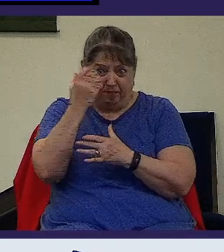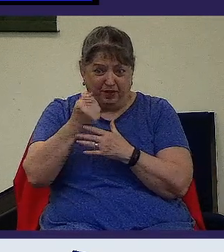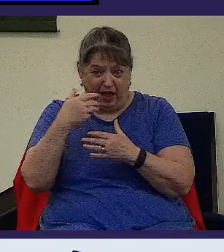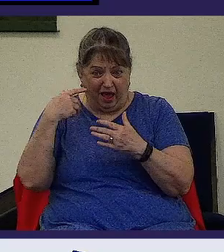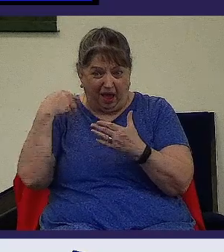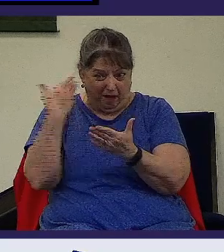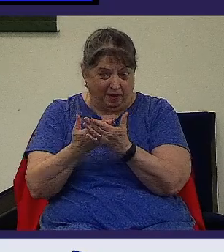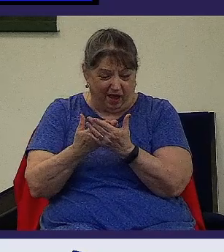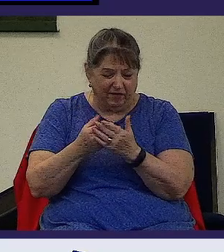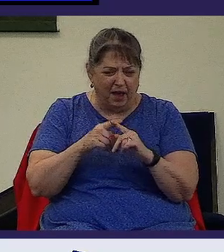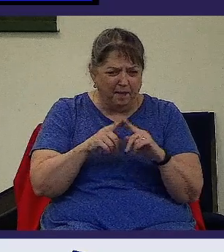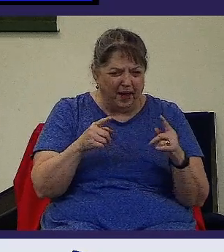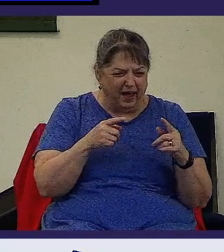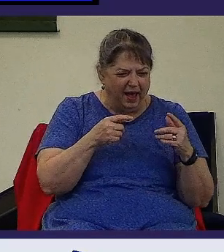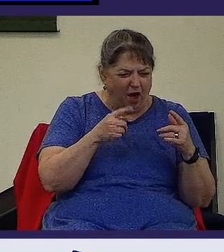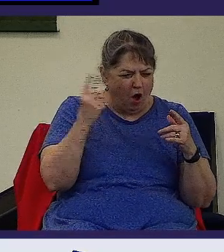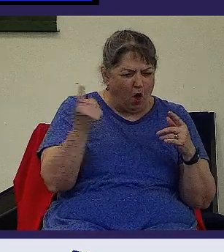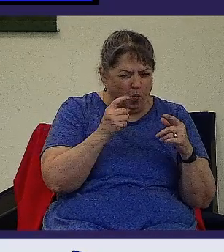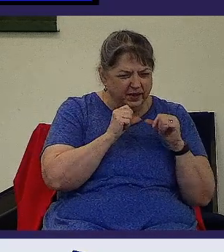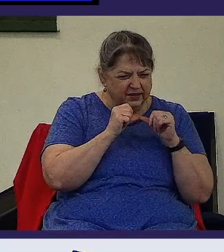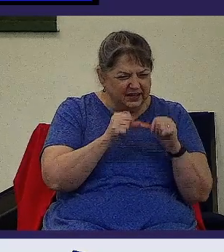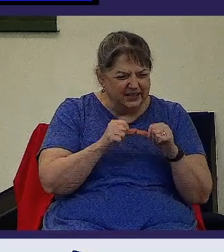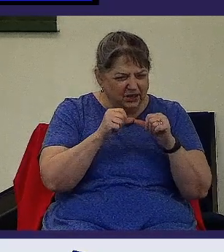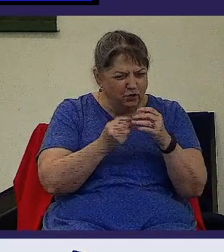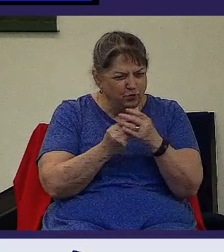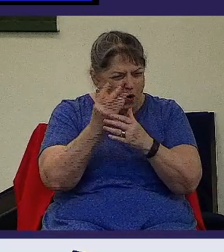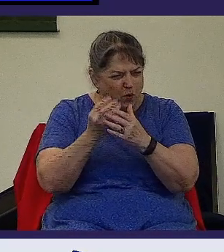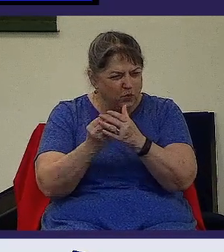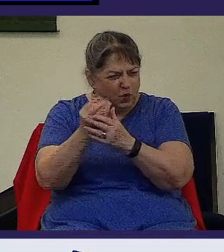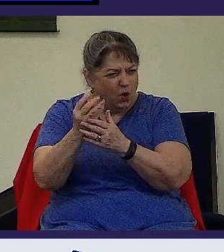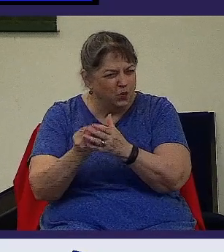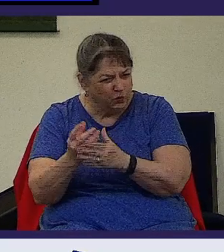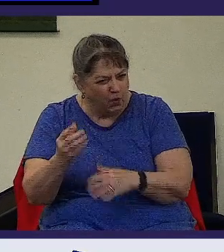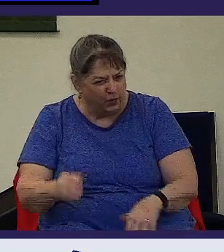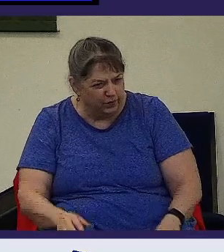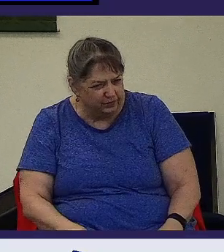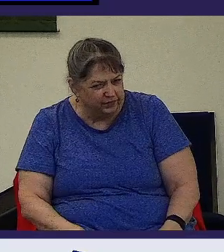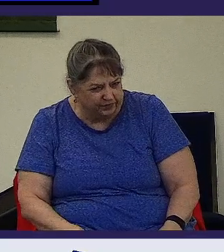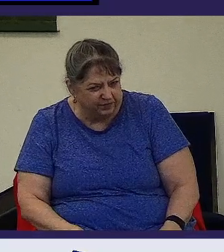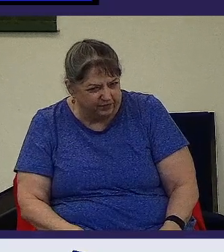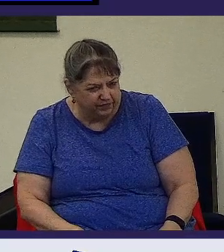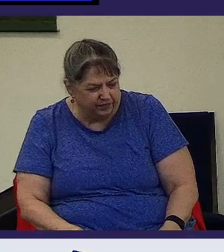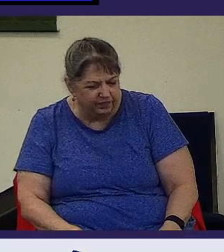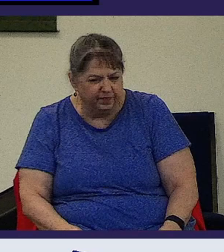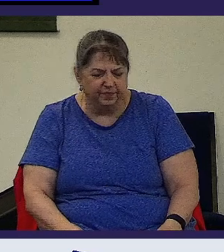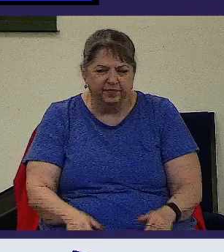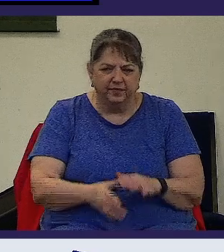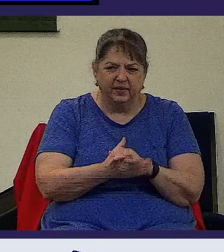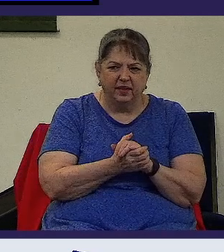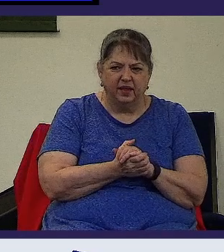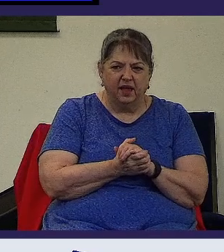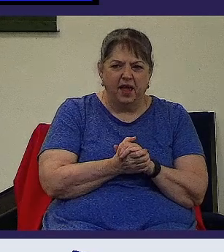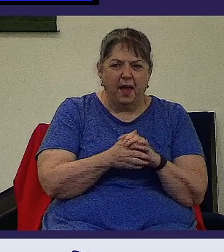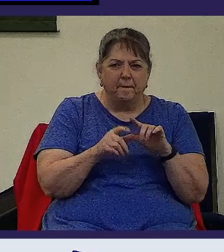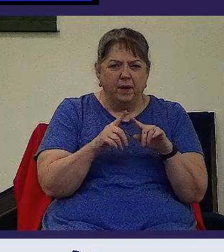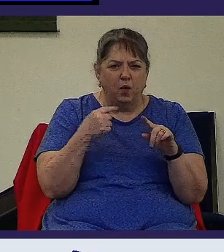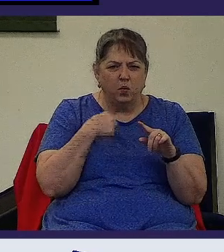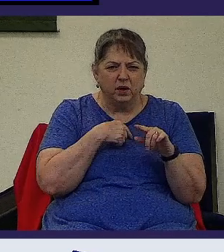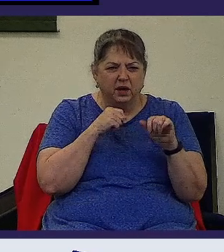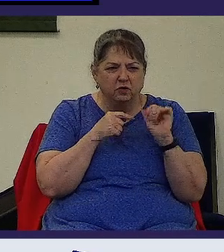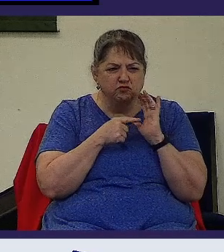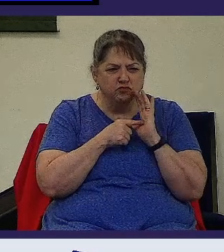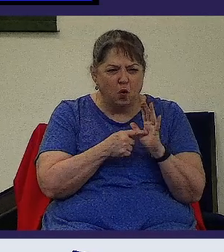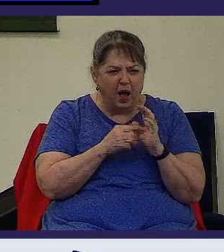but it's taking someone under your wings whether you where you can not just teach them how to be a disciple but also show them how to be a